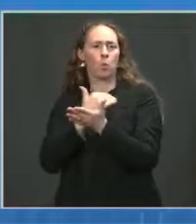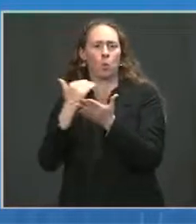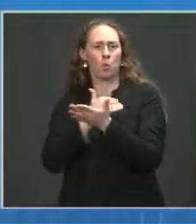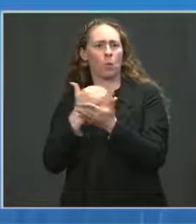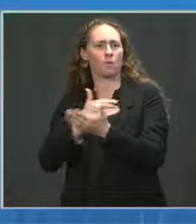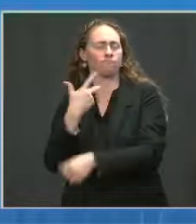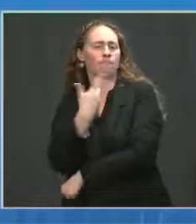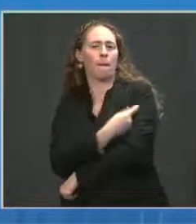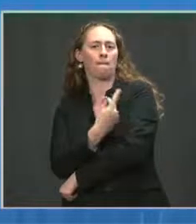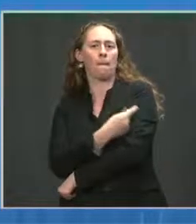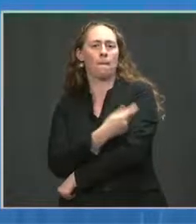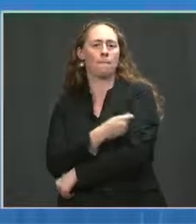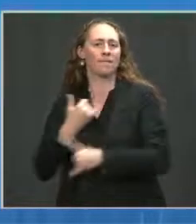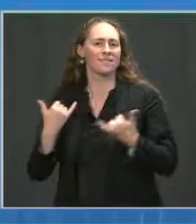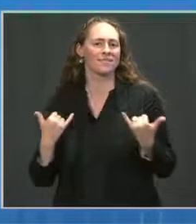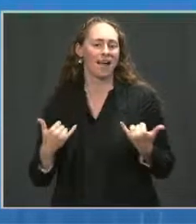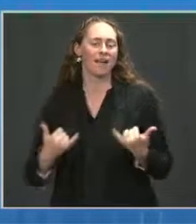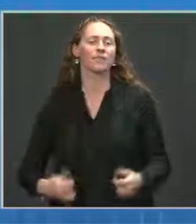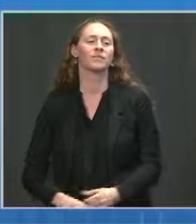3 weeks.